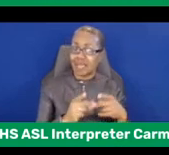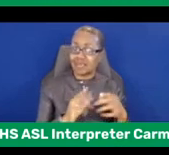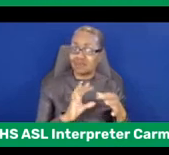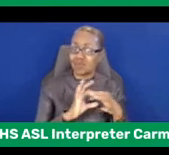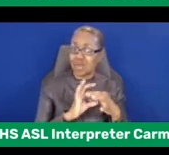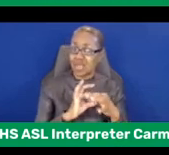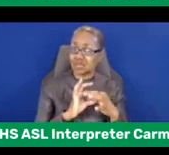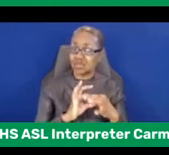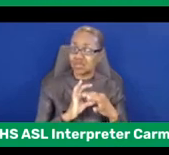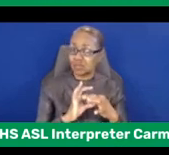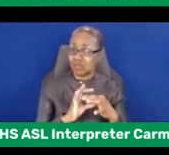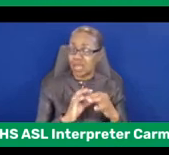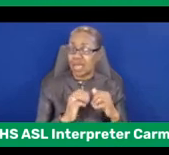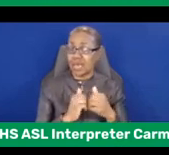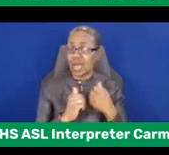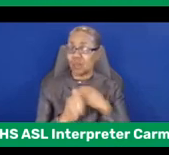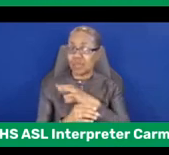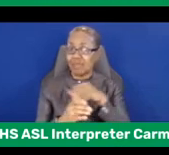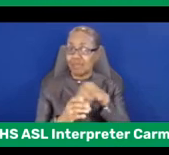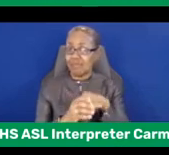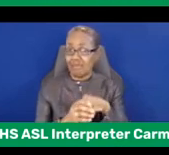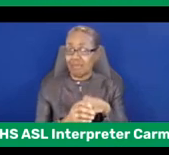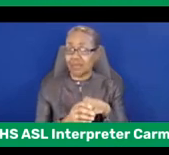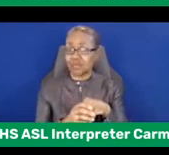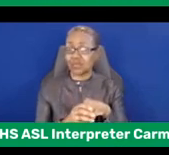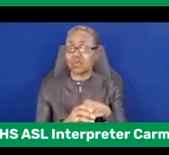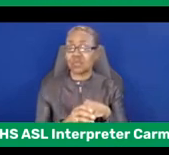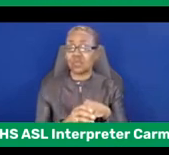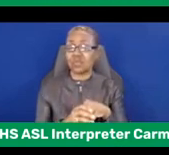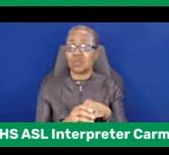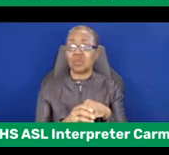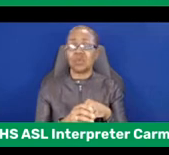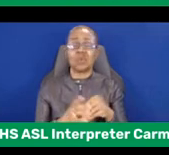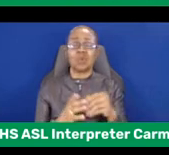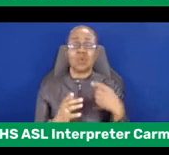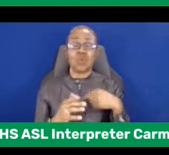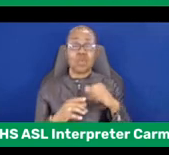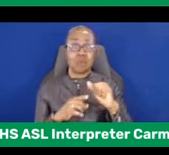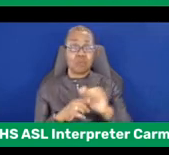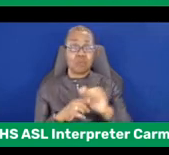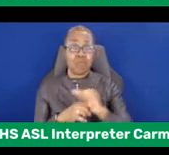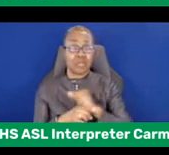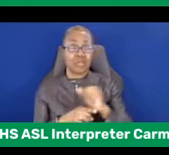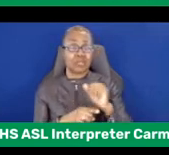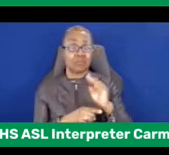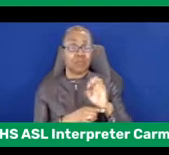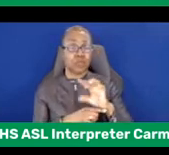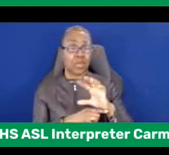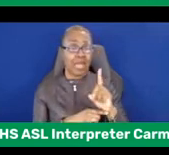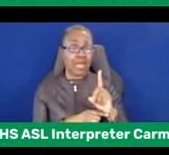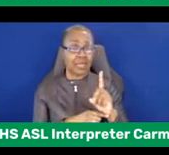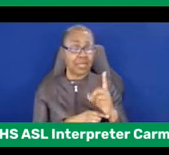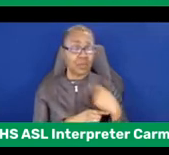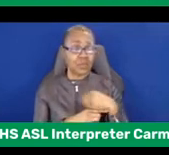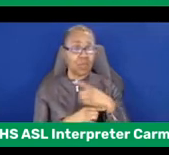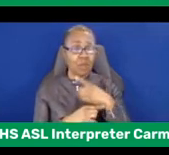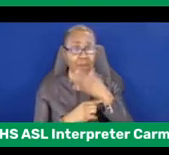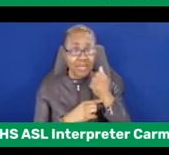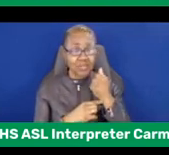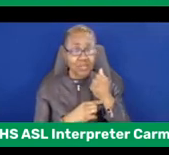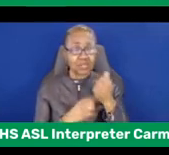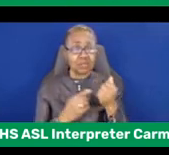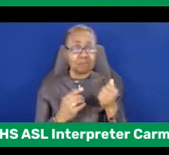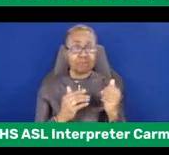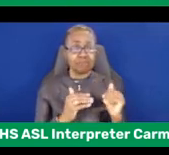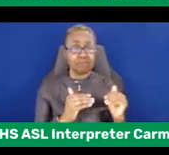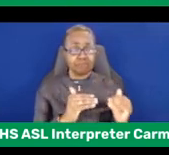relationship and the way that you engage is that while we practice mutual aid and we're doing our best to be horizontal, I think